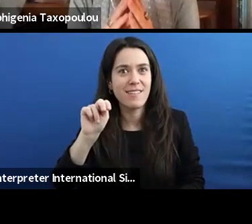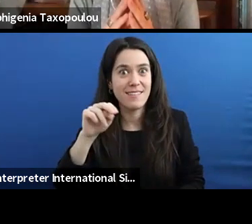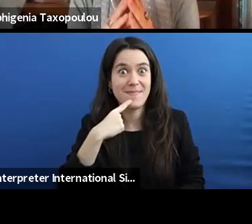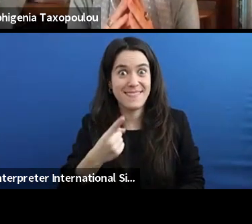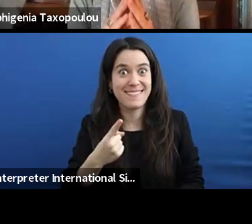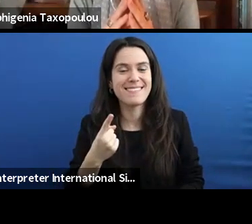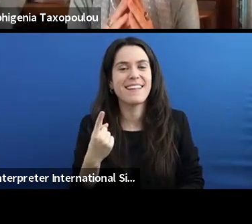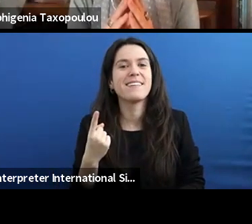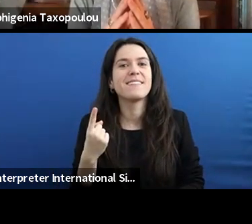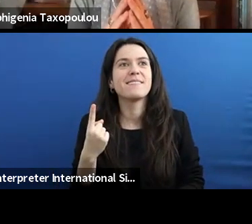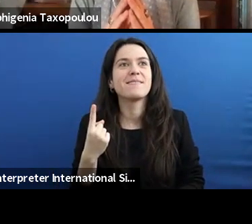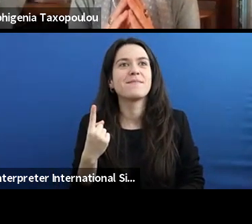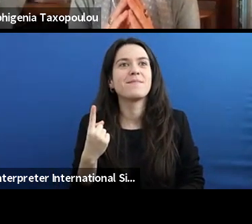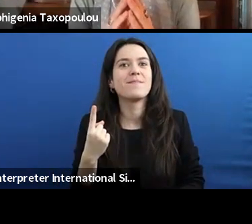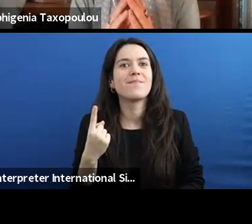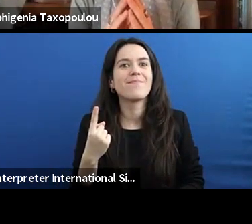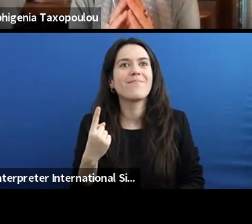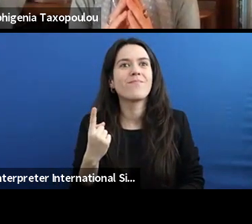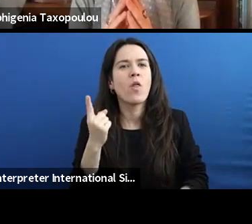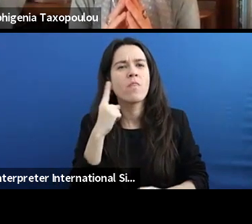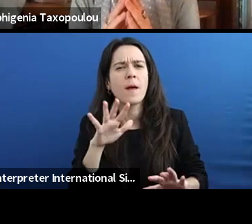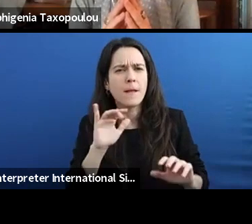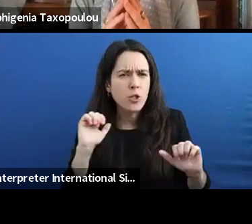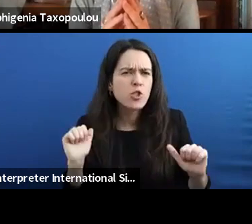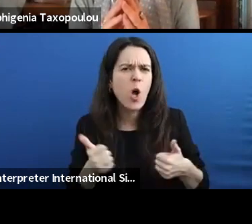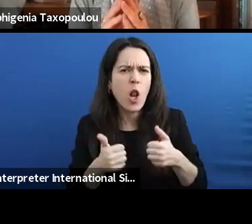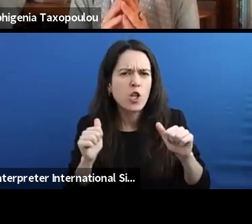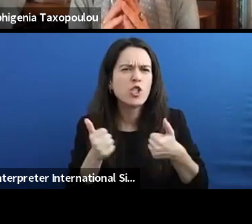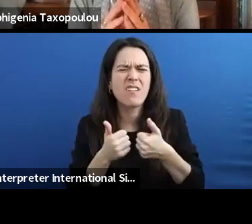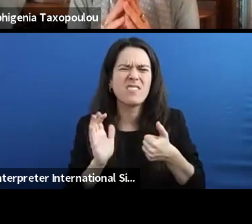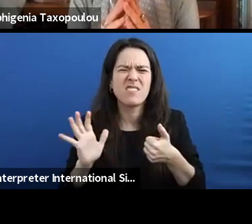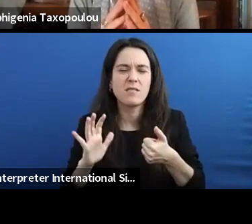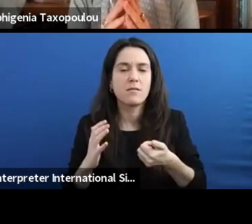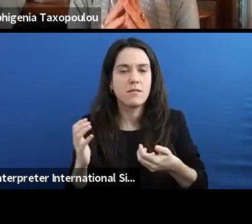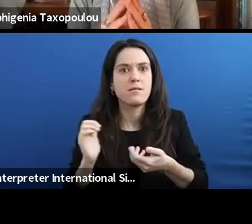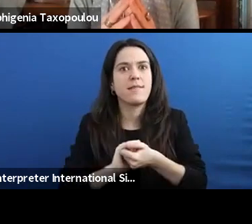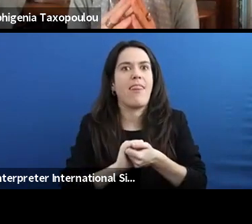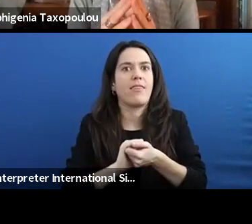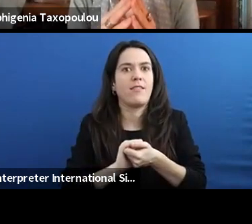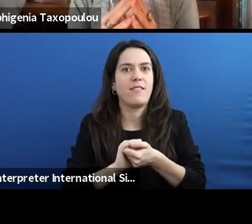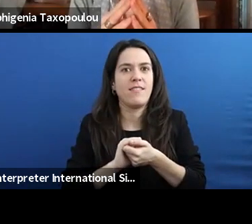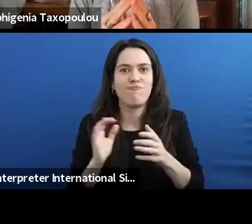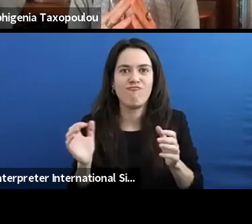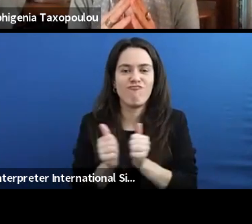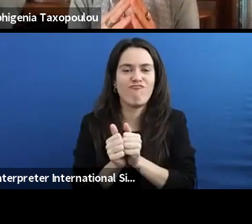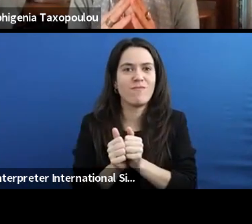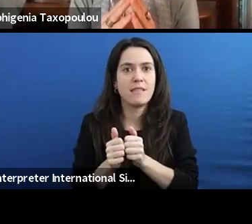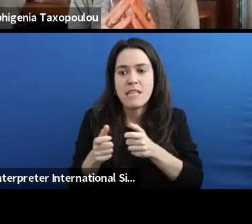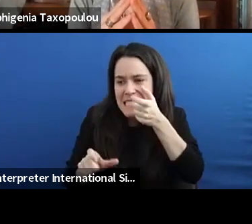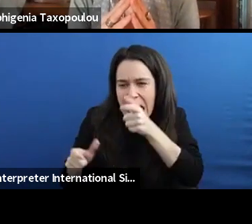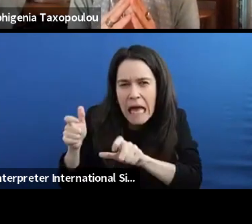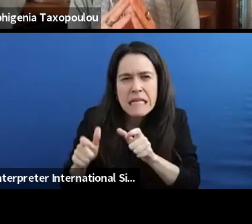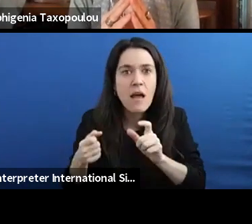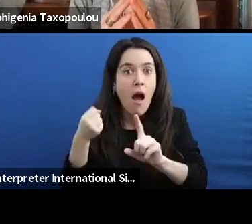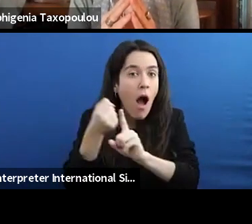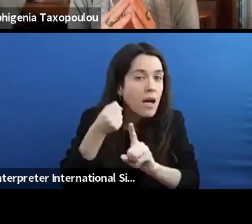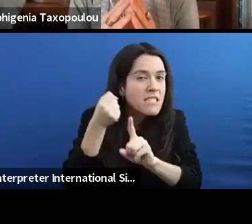not making a challenge of it, but to work together with their scientists, their activists,